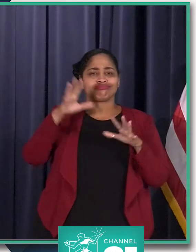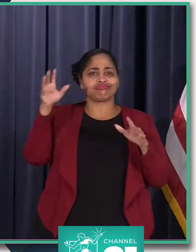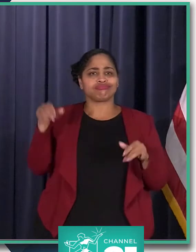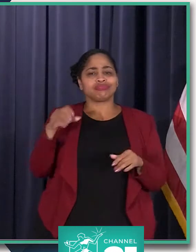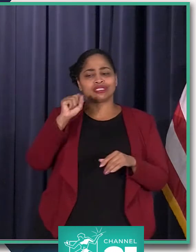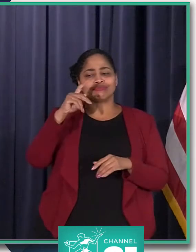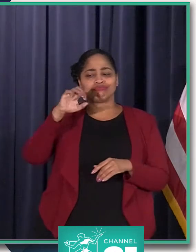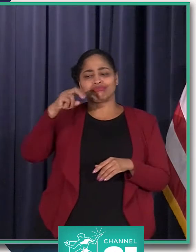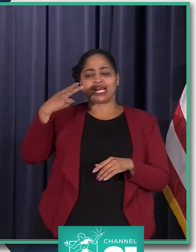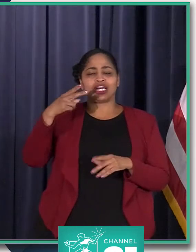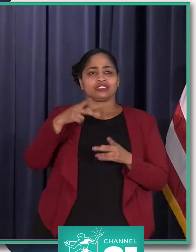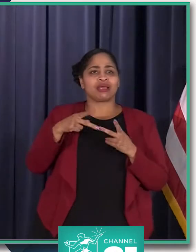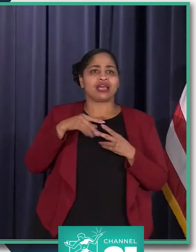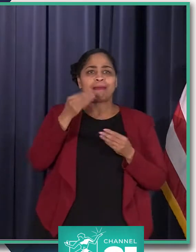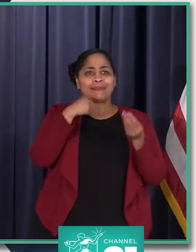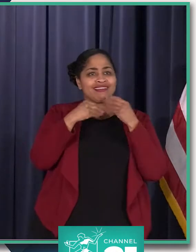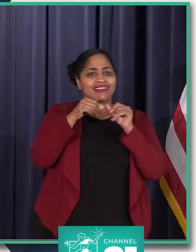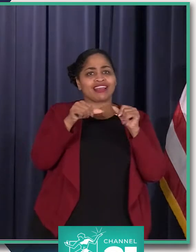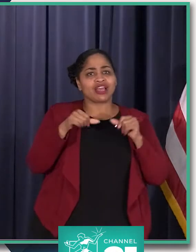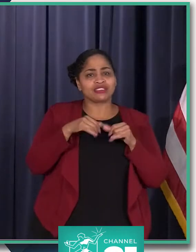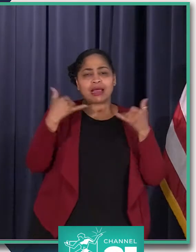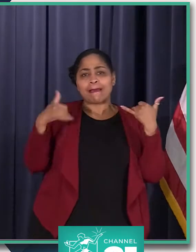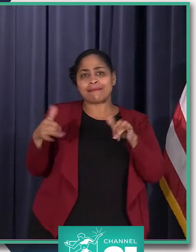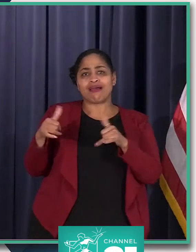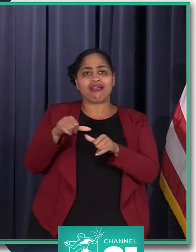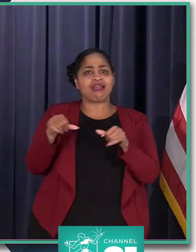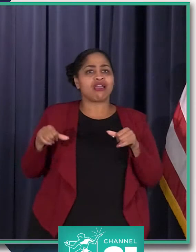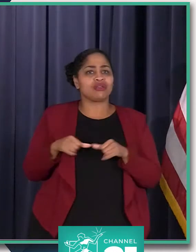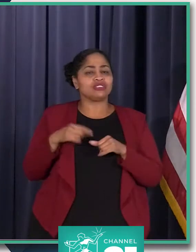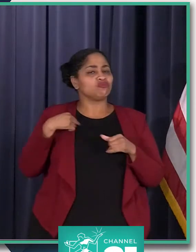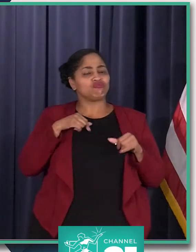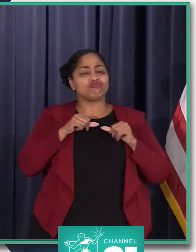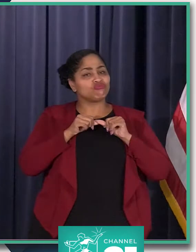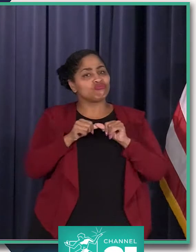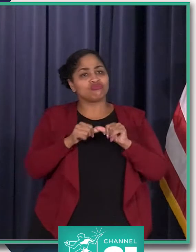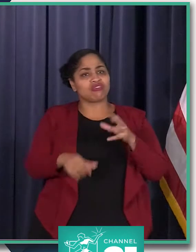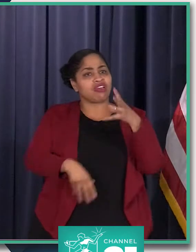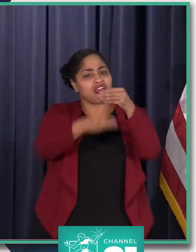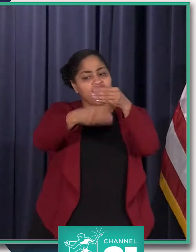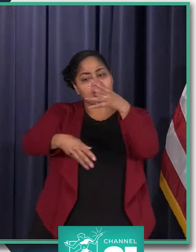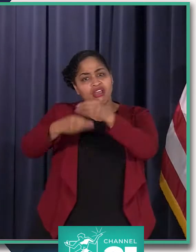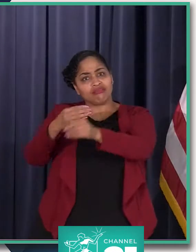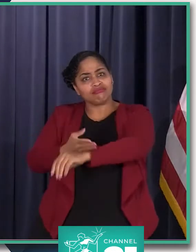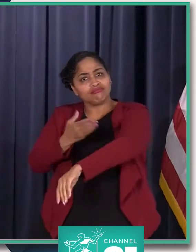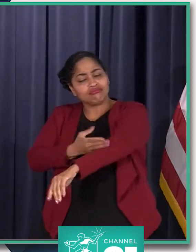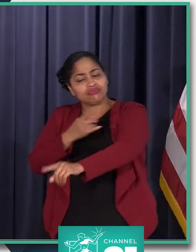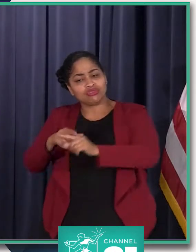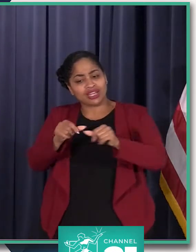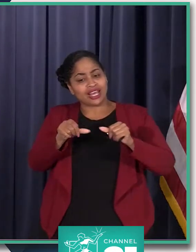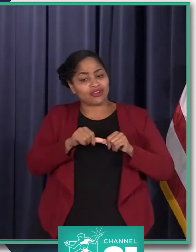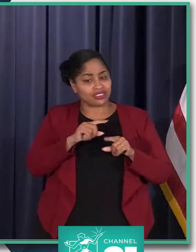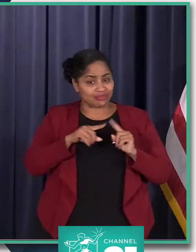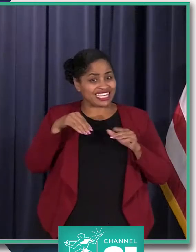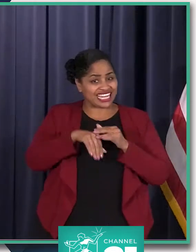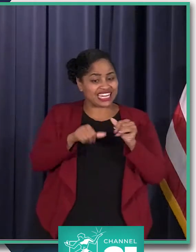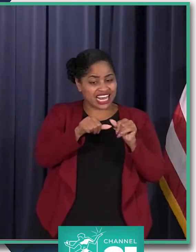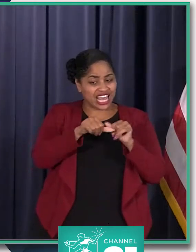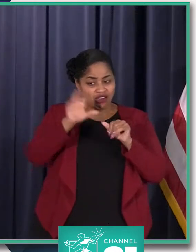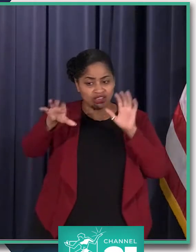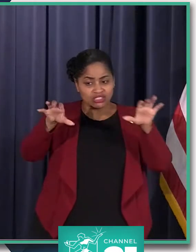picnic shelters and play areas, and we're just going to continue to add to these areas. But in the